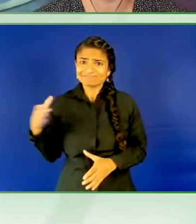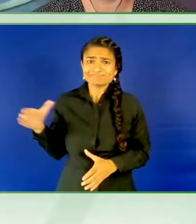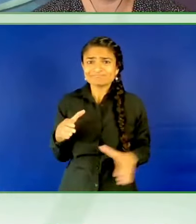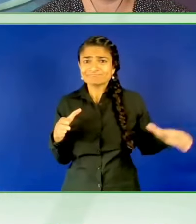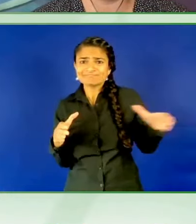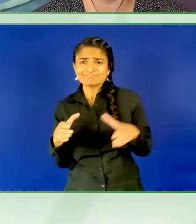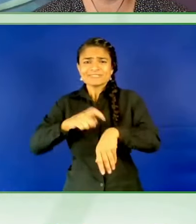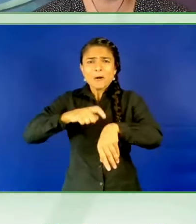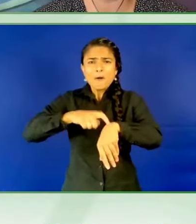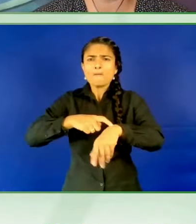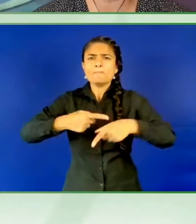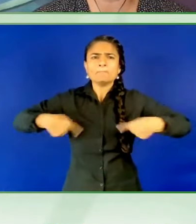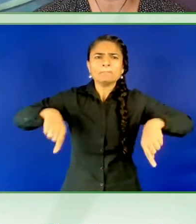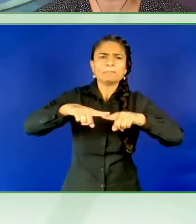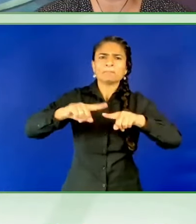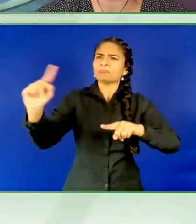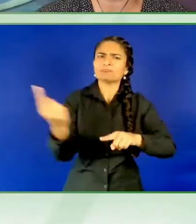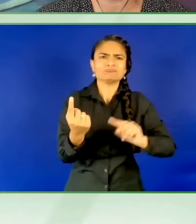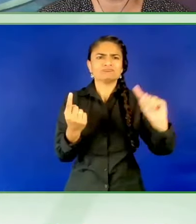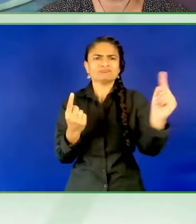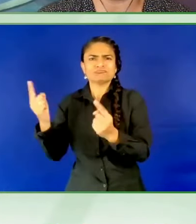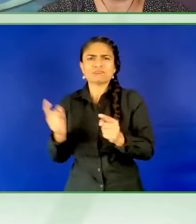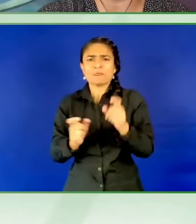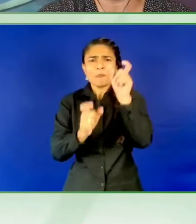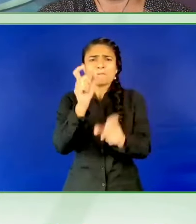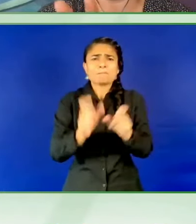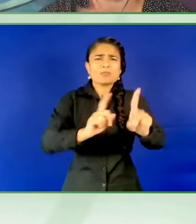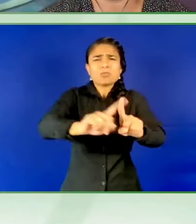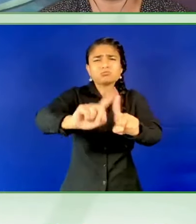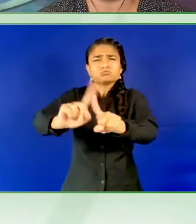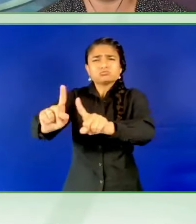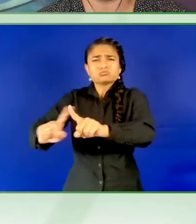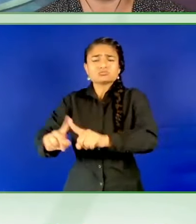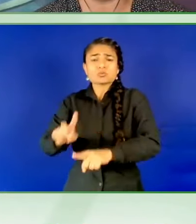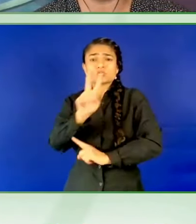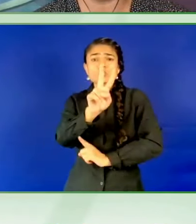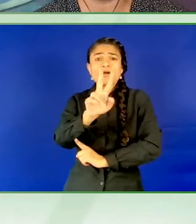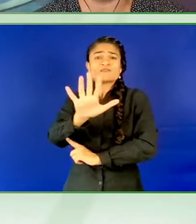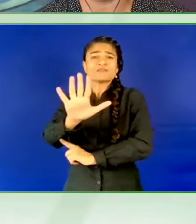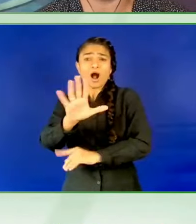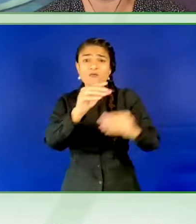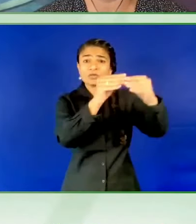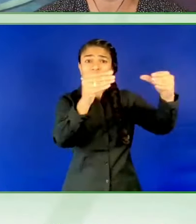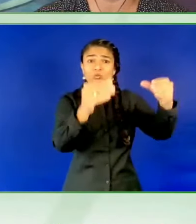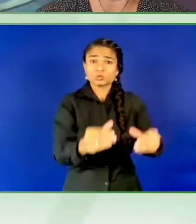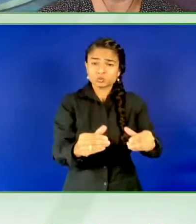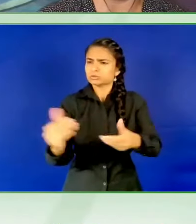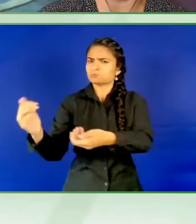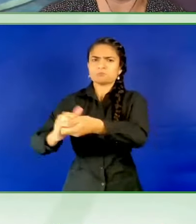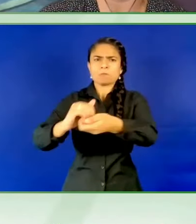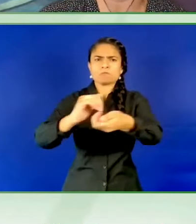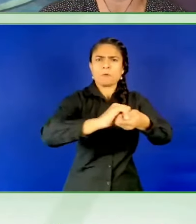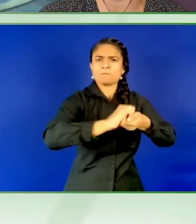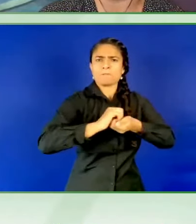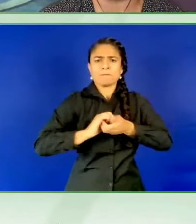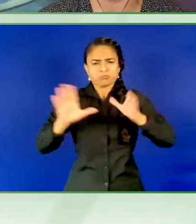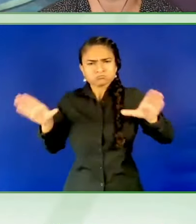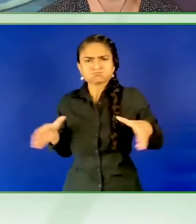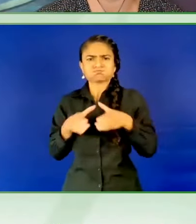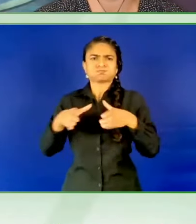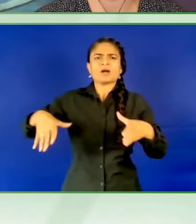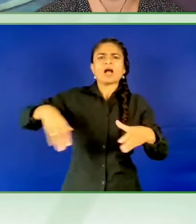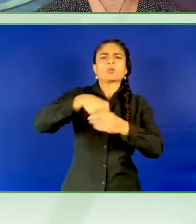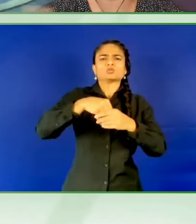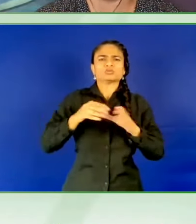you. And here in the image, you can see about 24 logos from different telescopes, different